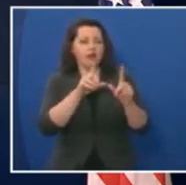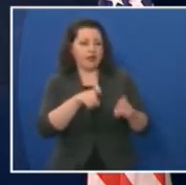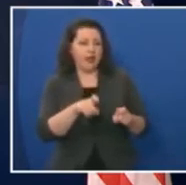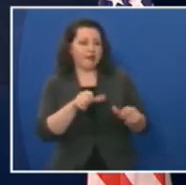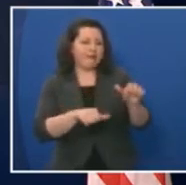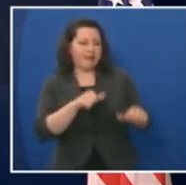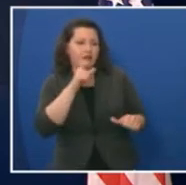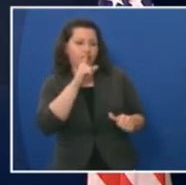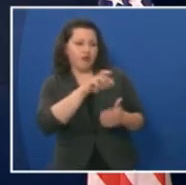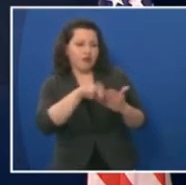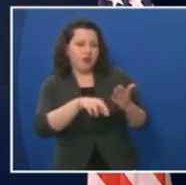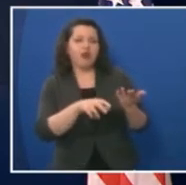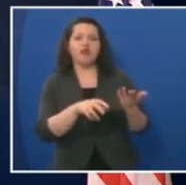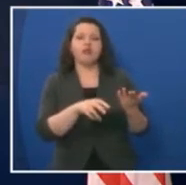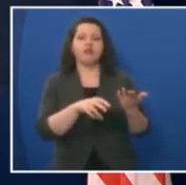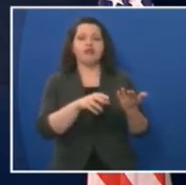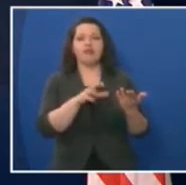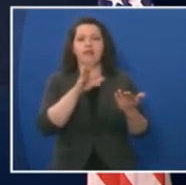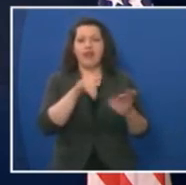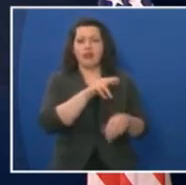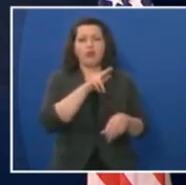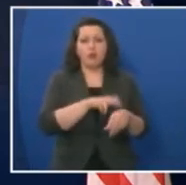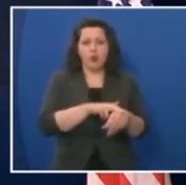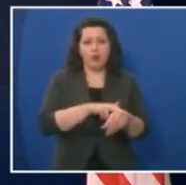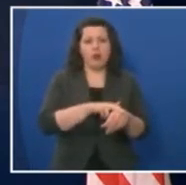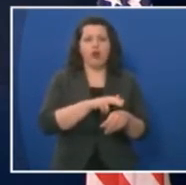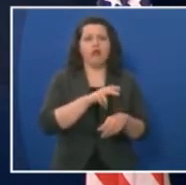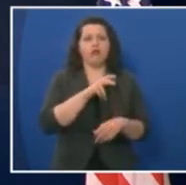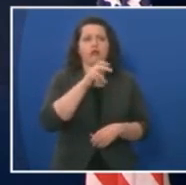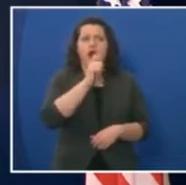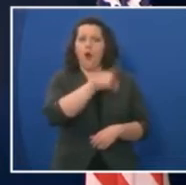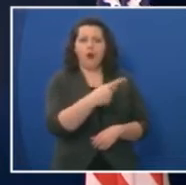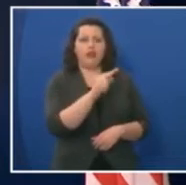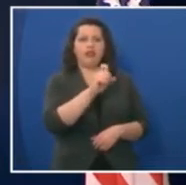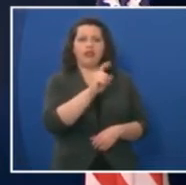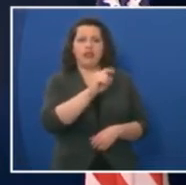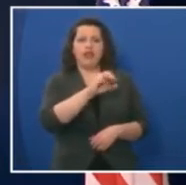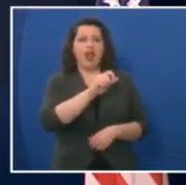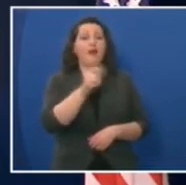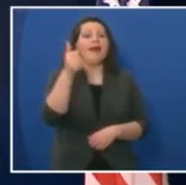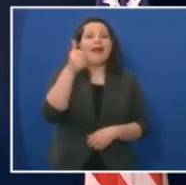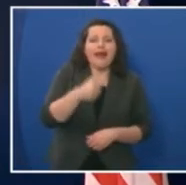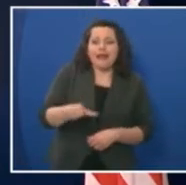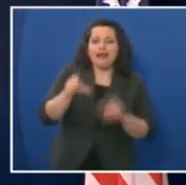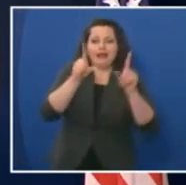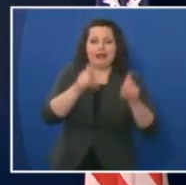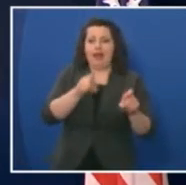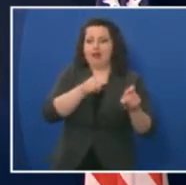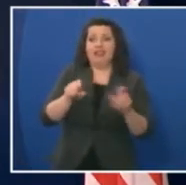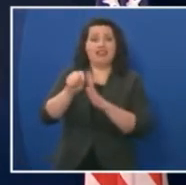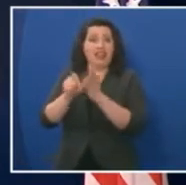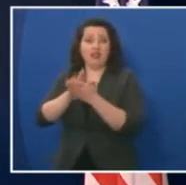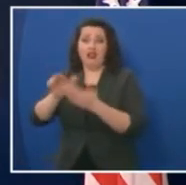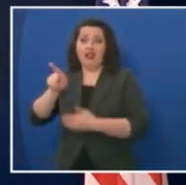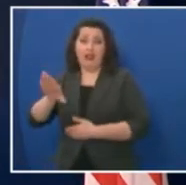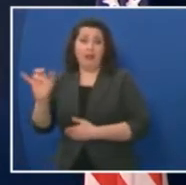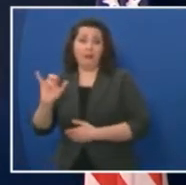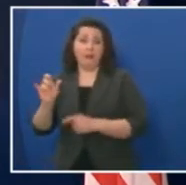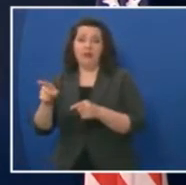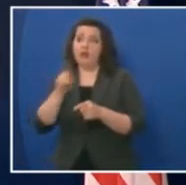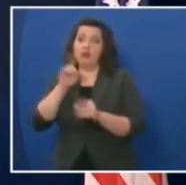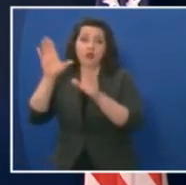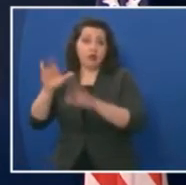those things are not unique to Test Iowa. That happens with any testing process, even through the State Hygienic Lab, who has done a phenomenal